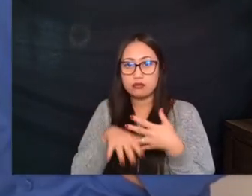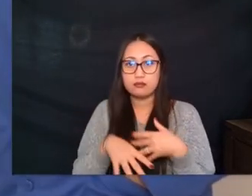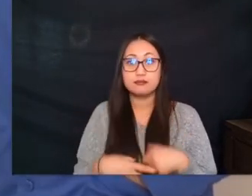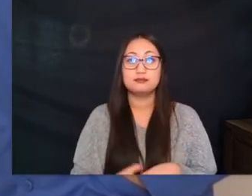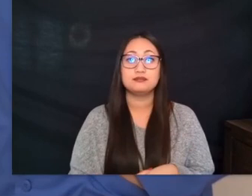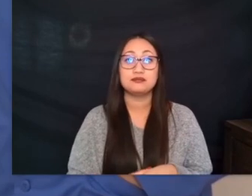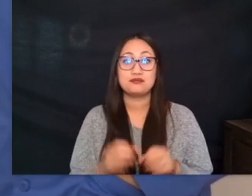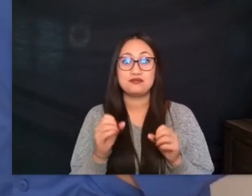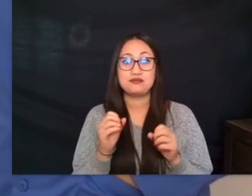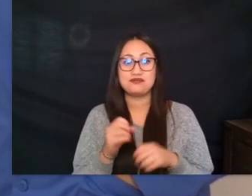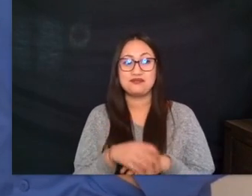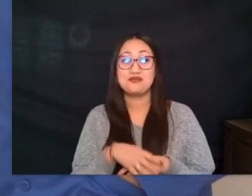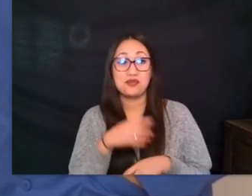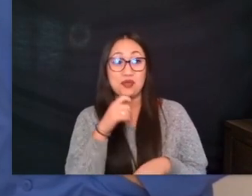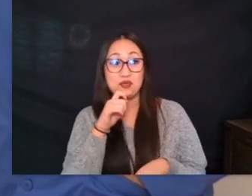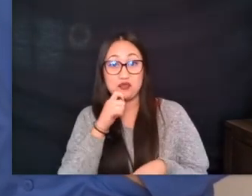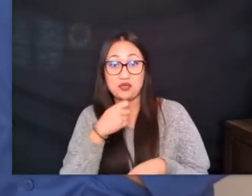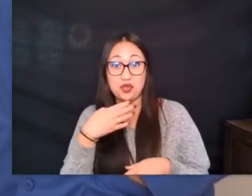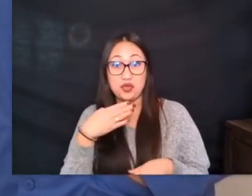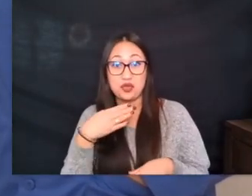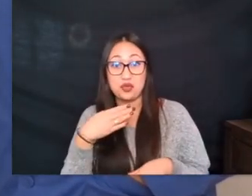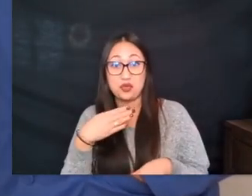back to our shadow puppets.